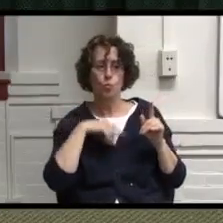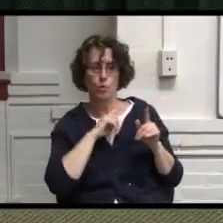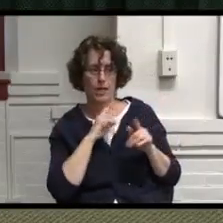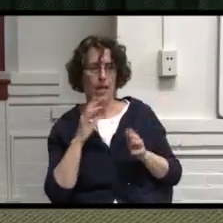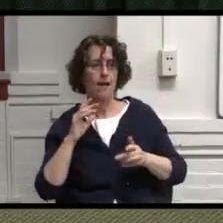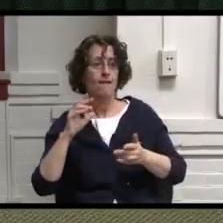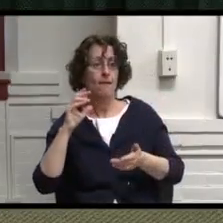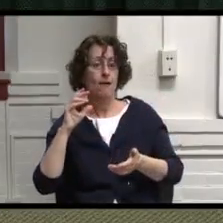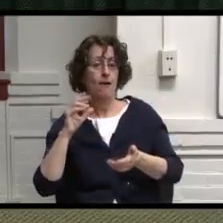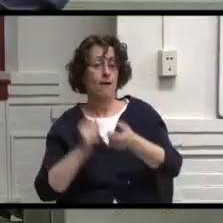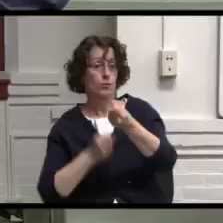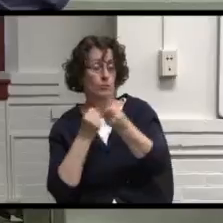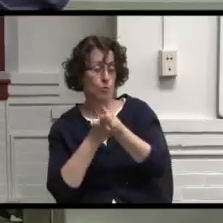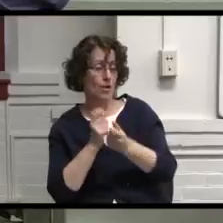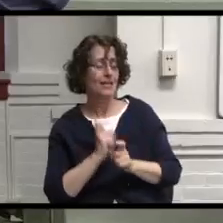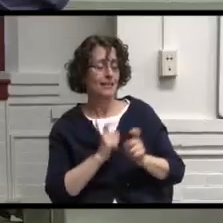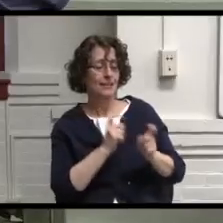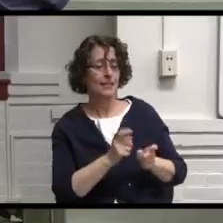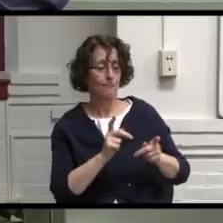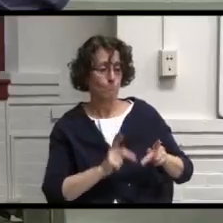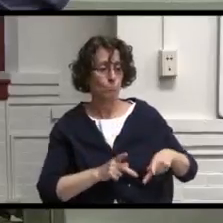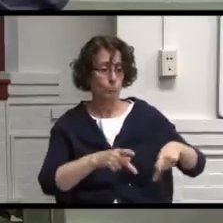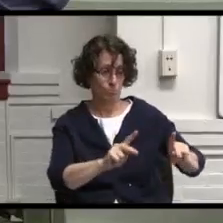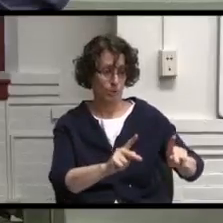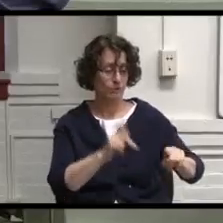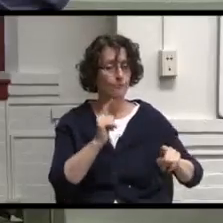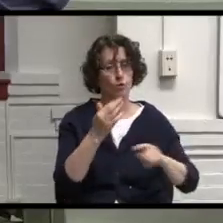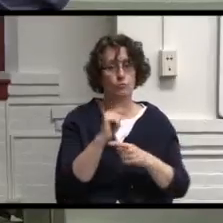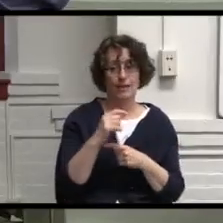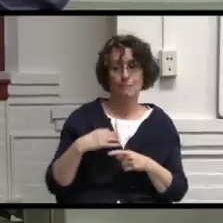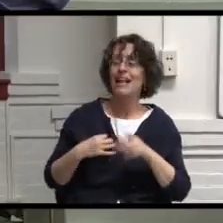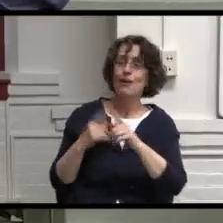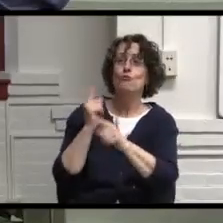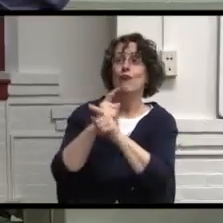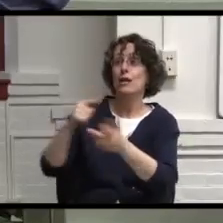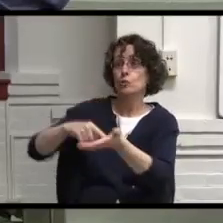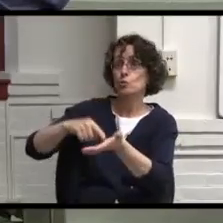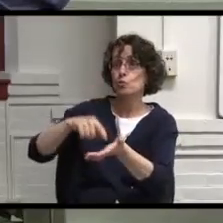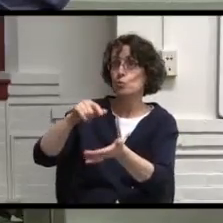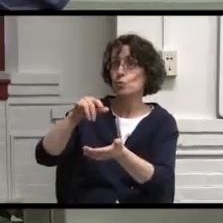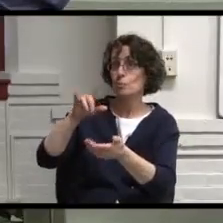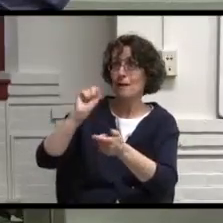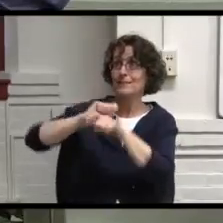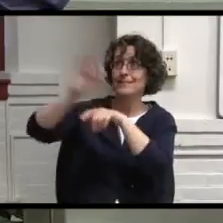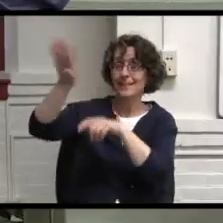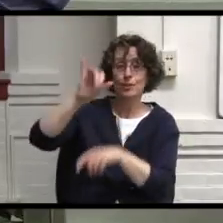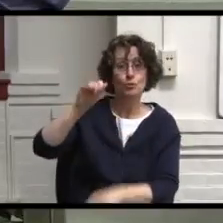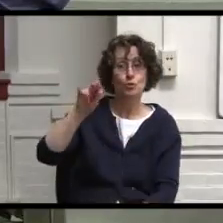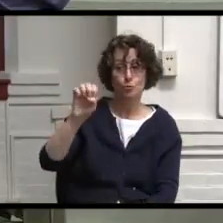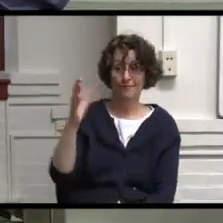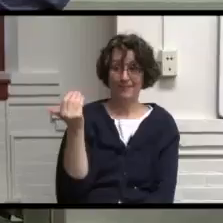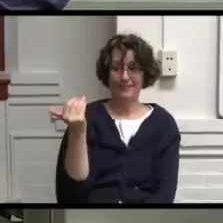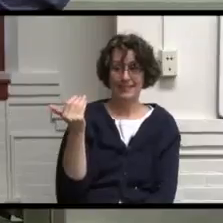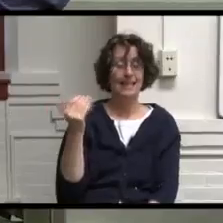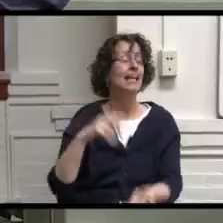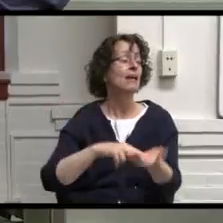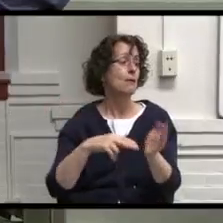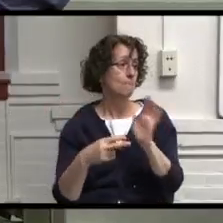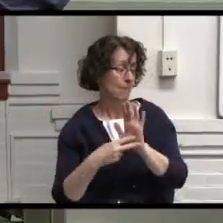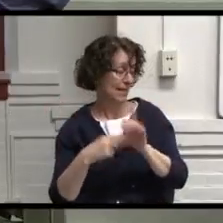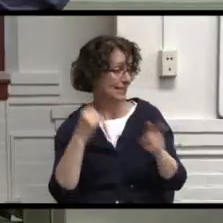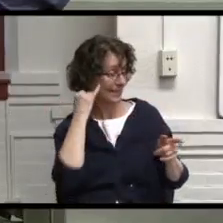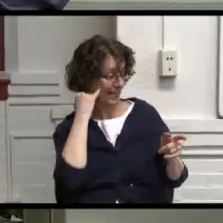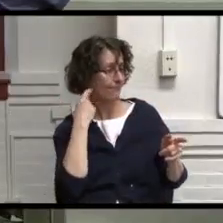deadline for that is June the 15th. There's still some work to be done on the grant application, and Super. if everything comes together, then it would be great if Patrick could do